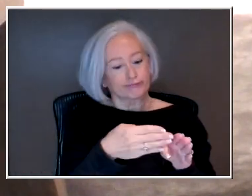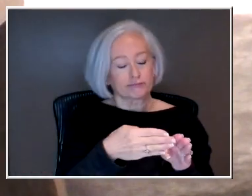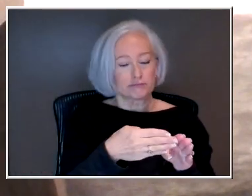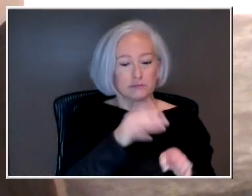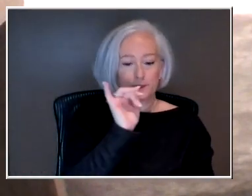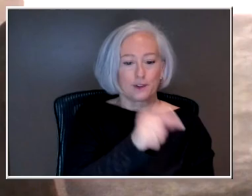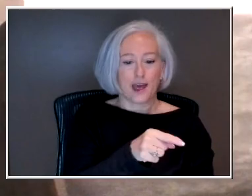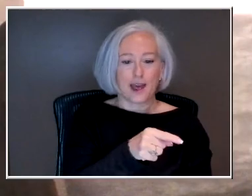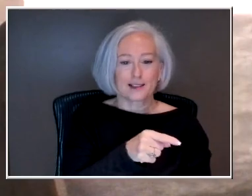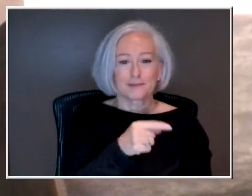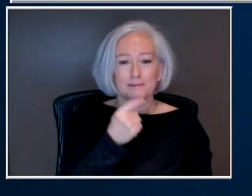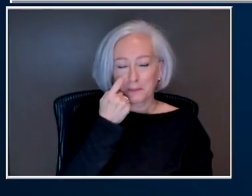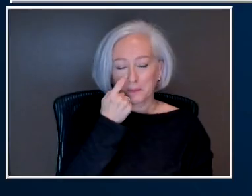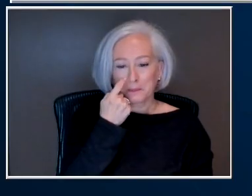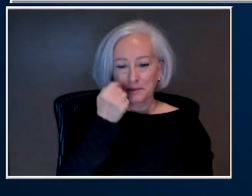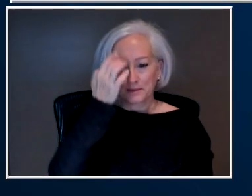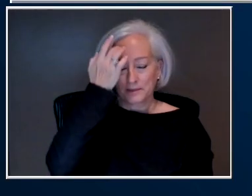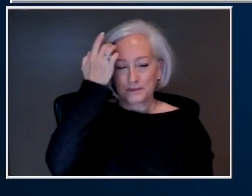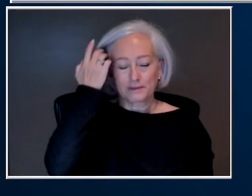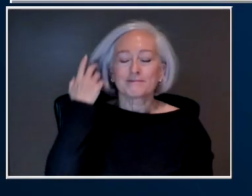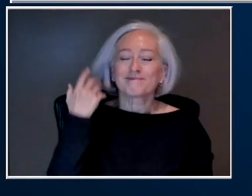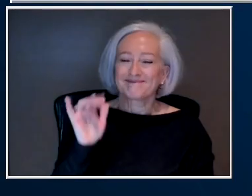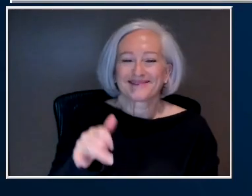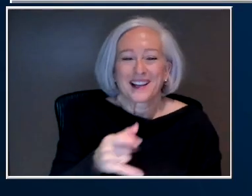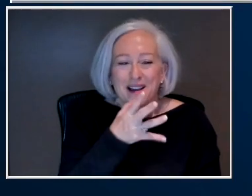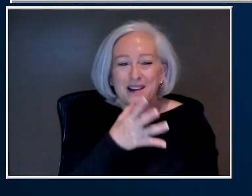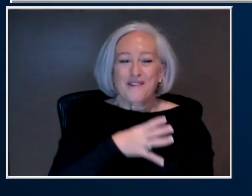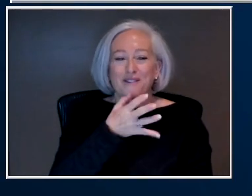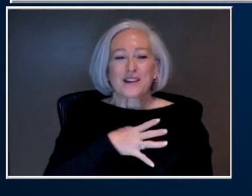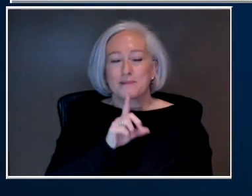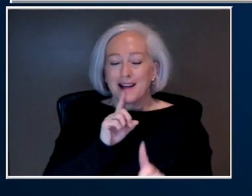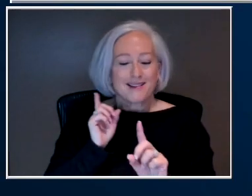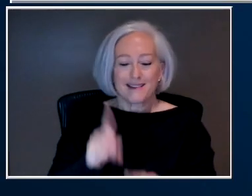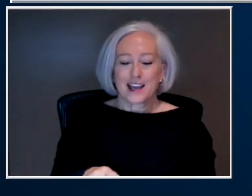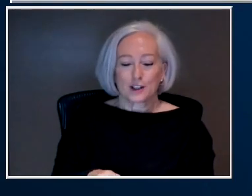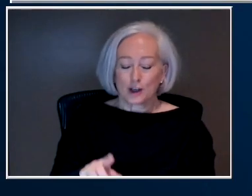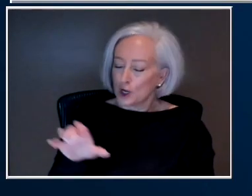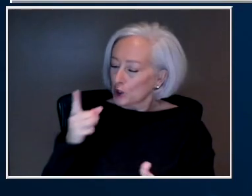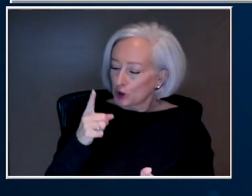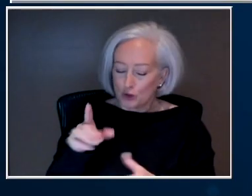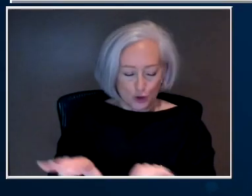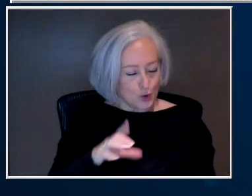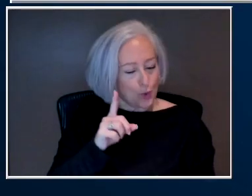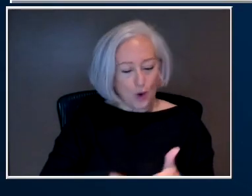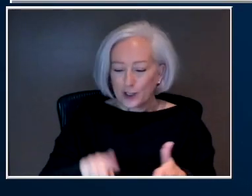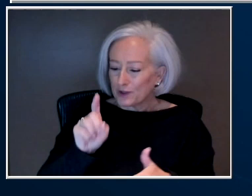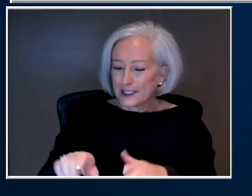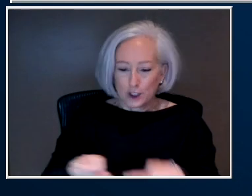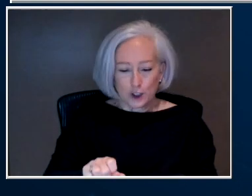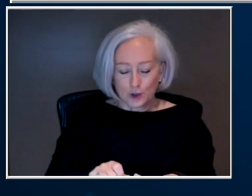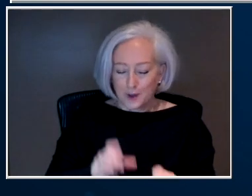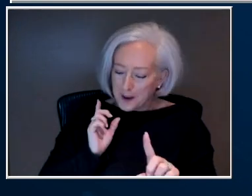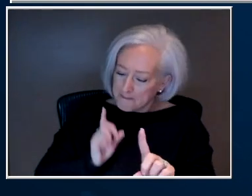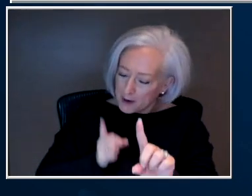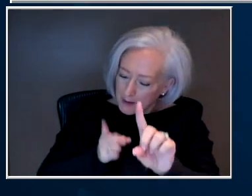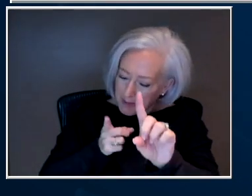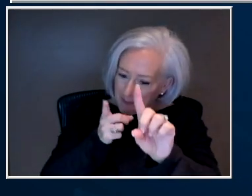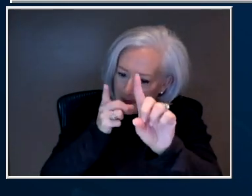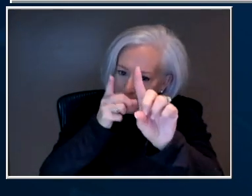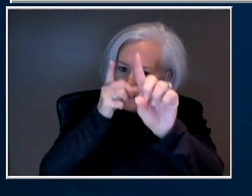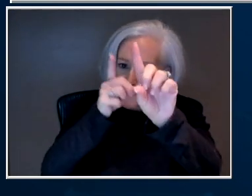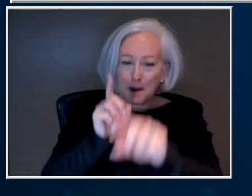fertility process. Typical female answer. Flip the switch. Just do what you got to do. She's like on a mission, on a huge mission. Yeah. So on a